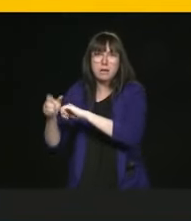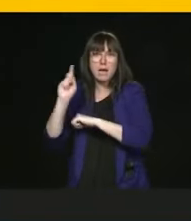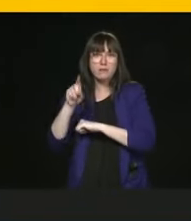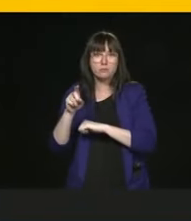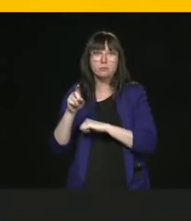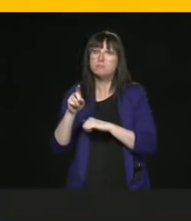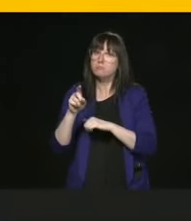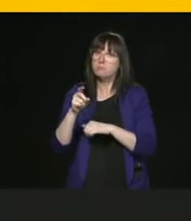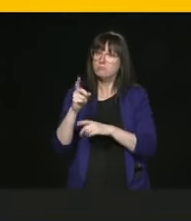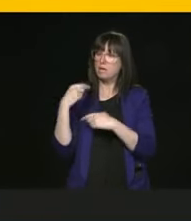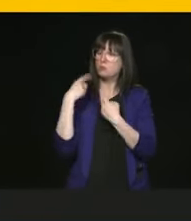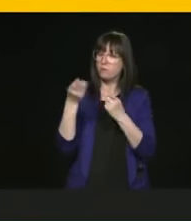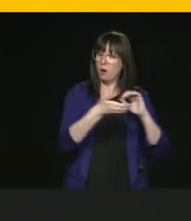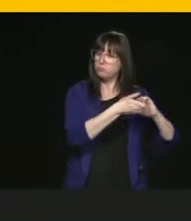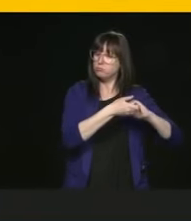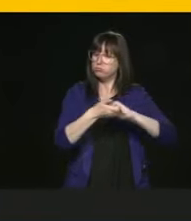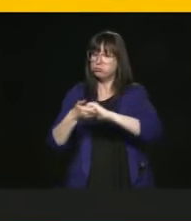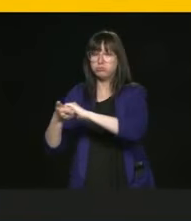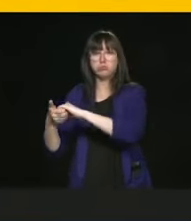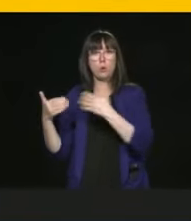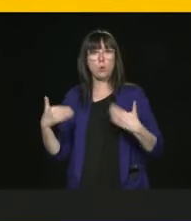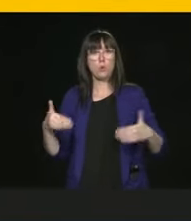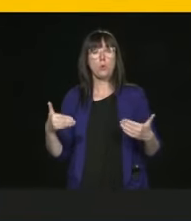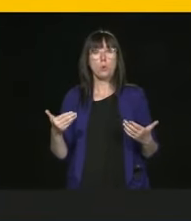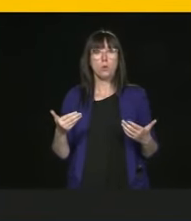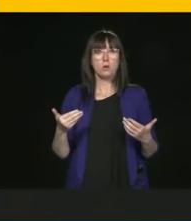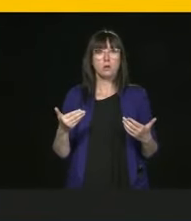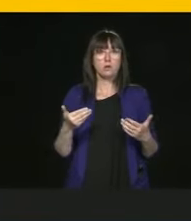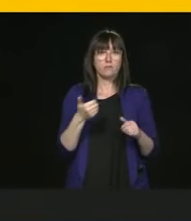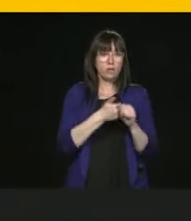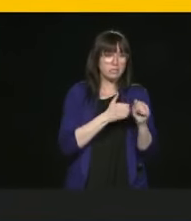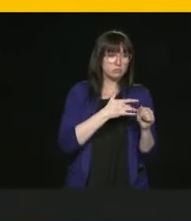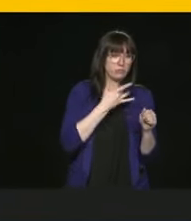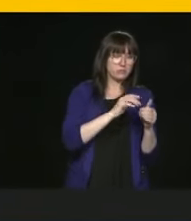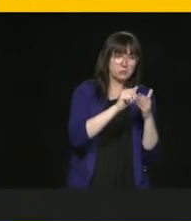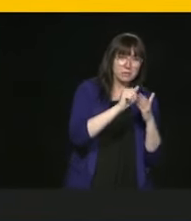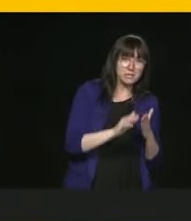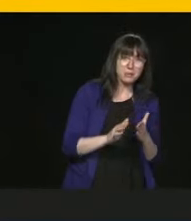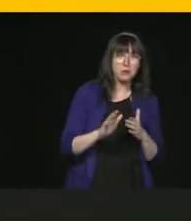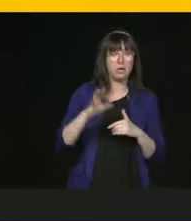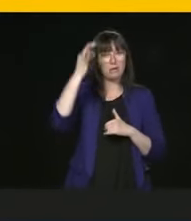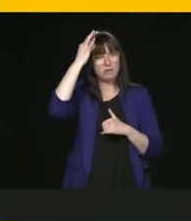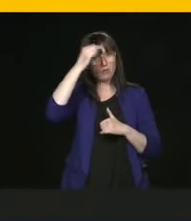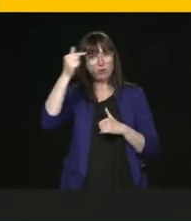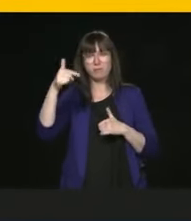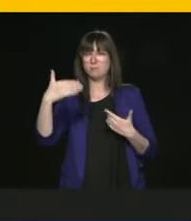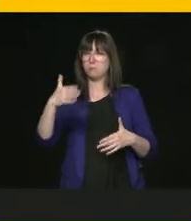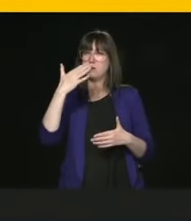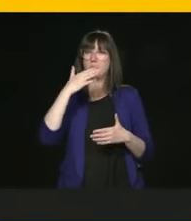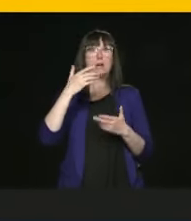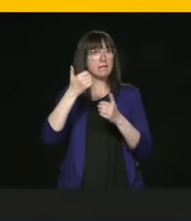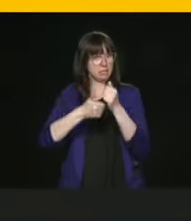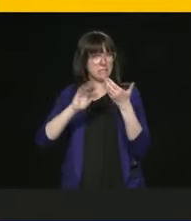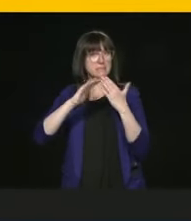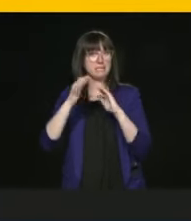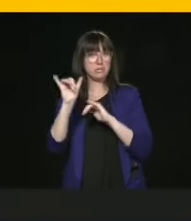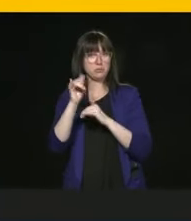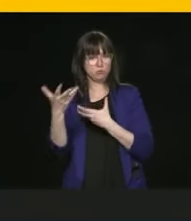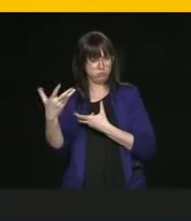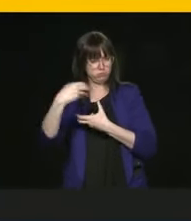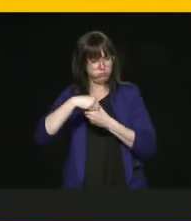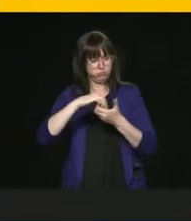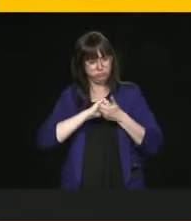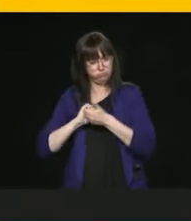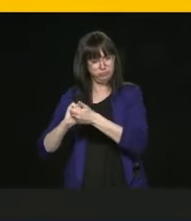an unprecedented way between premiers and the federal government and municipalities and various other